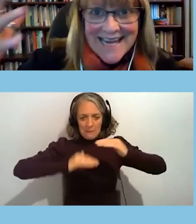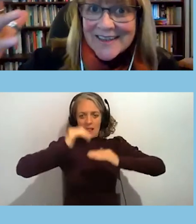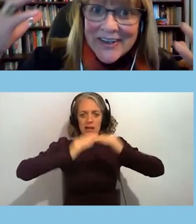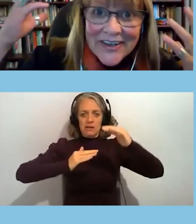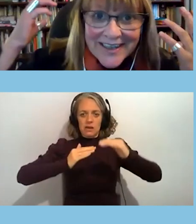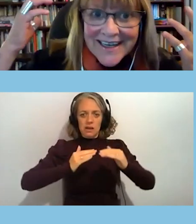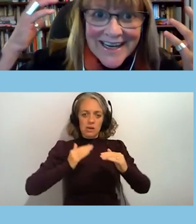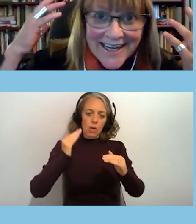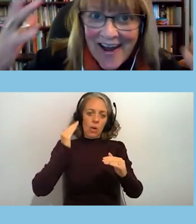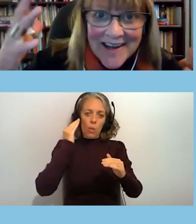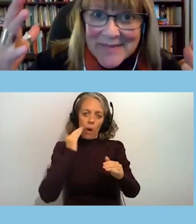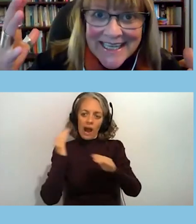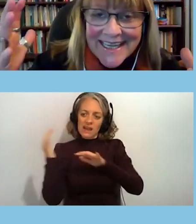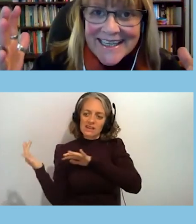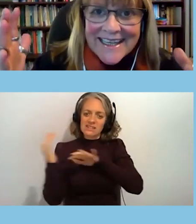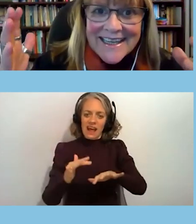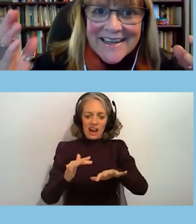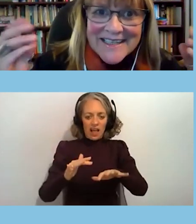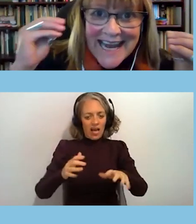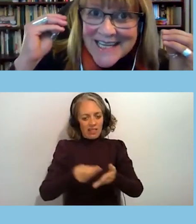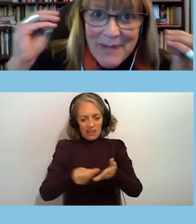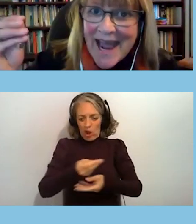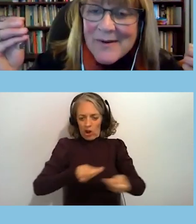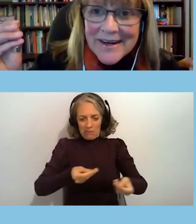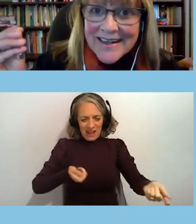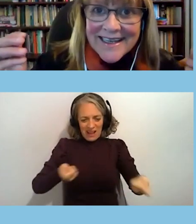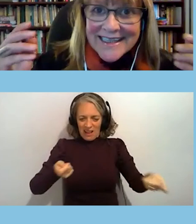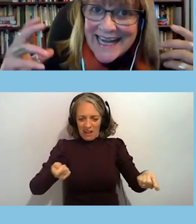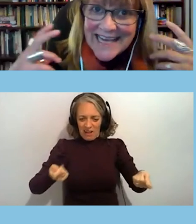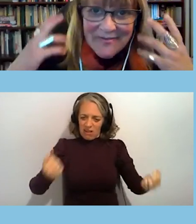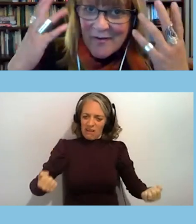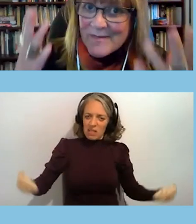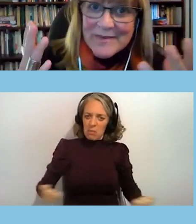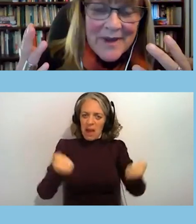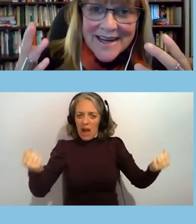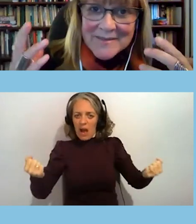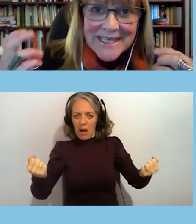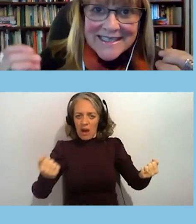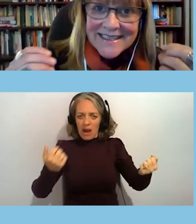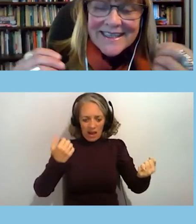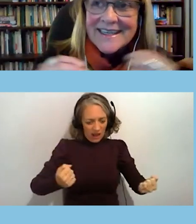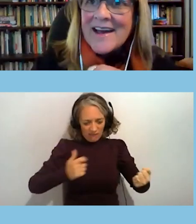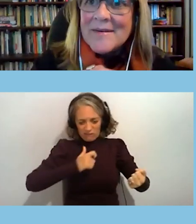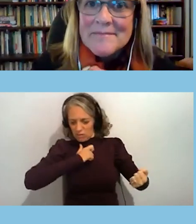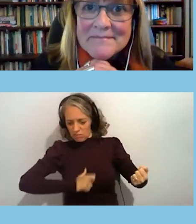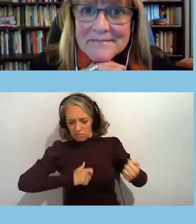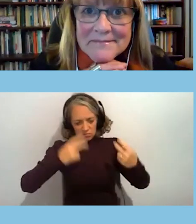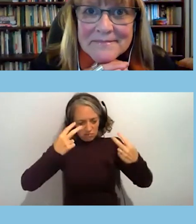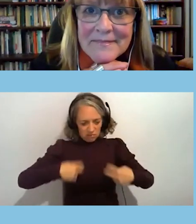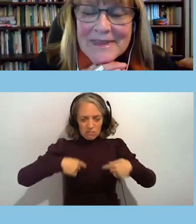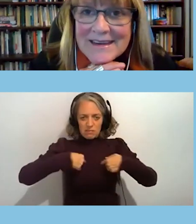white settler economy that has power, that has a form of embodiment.